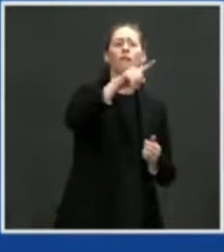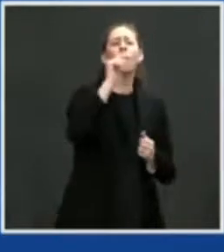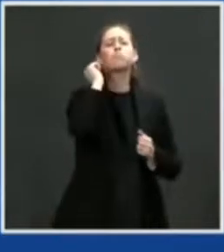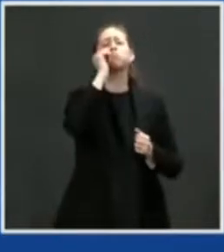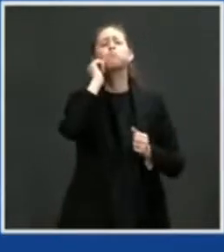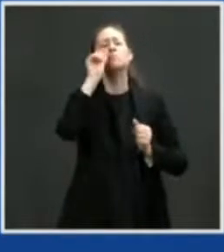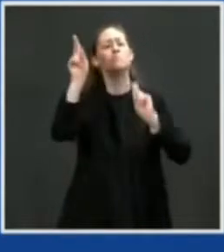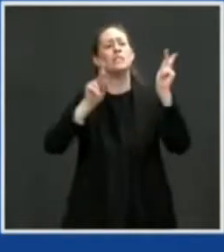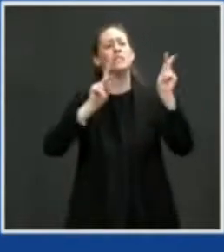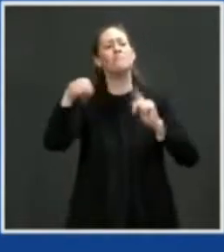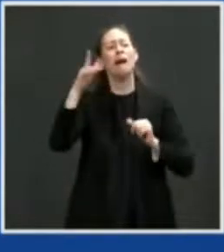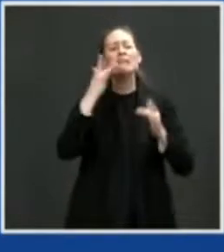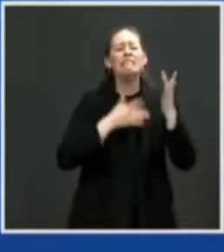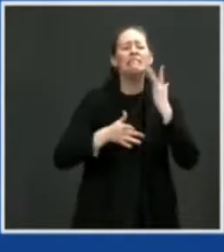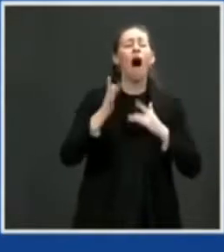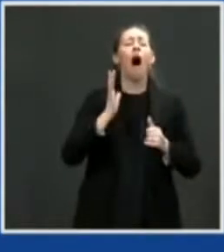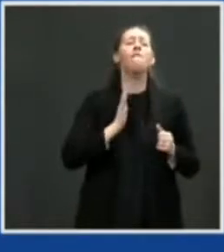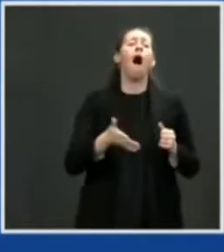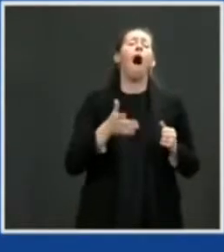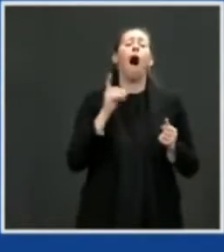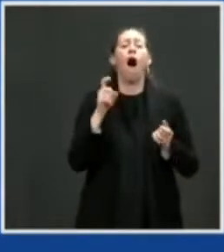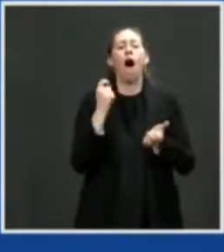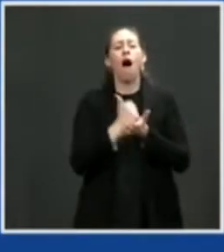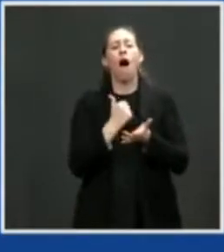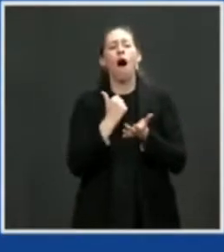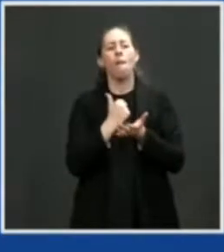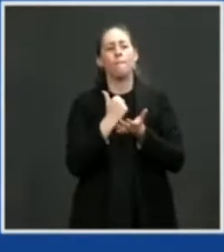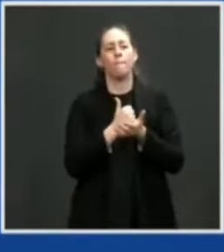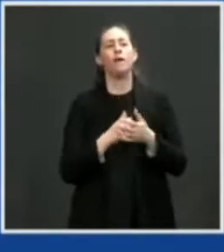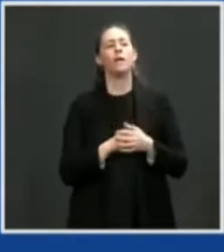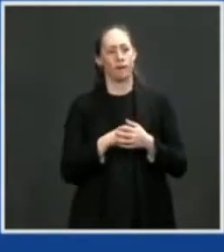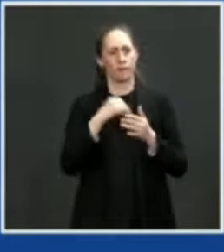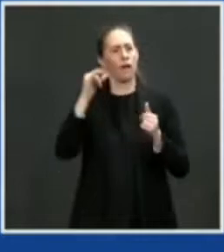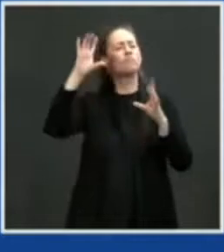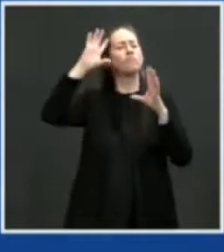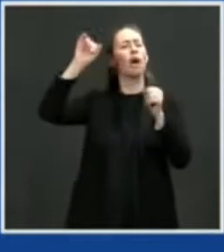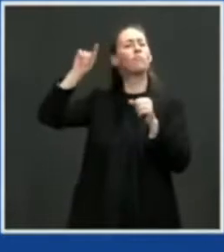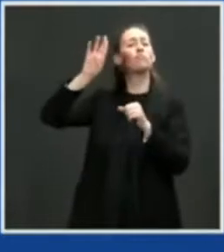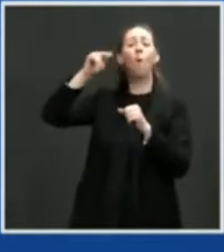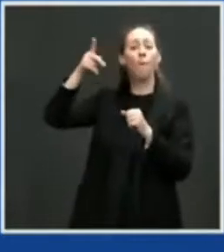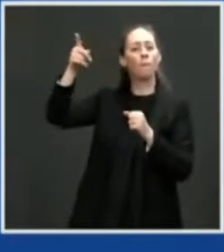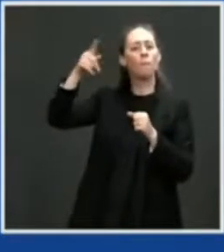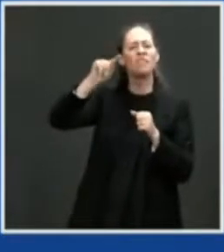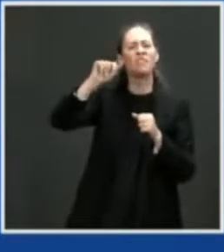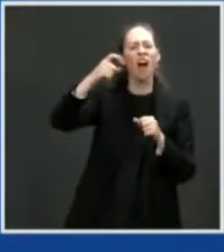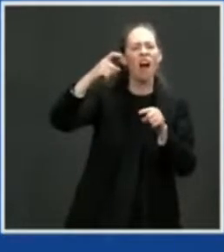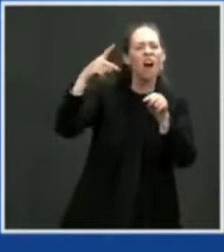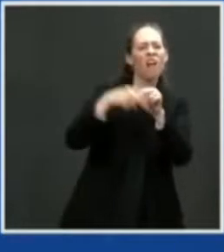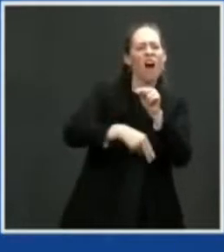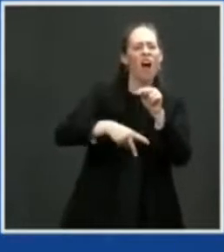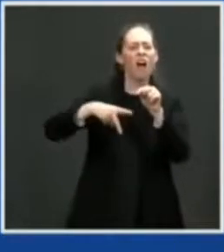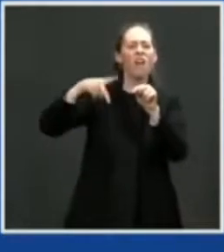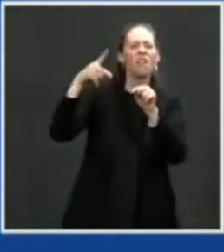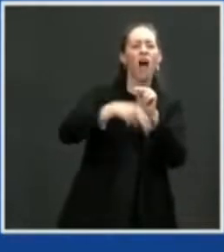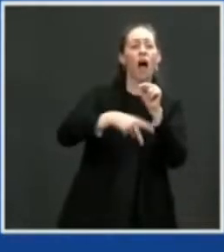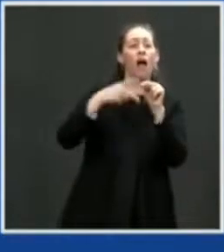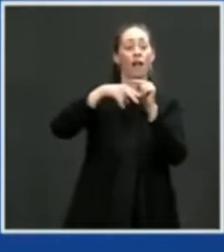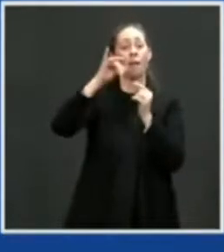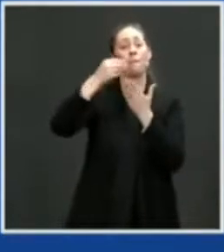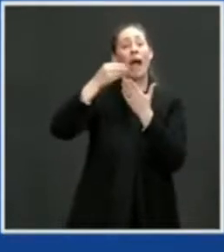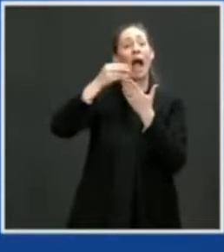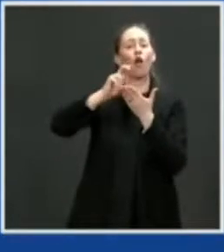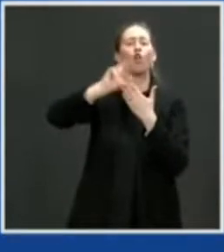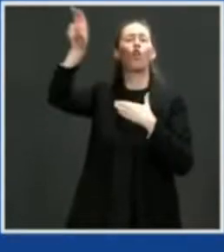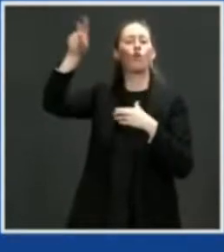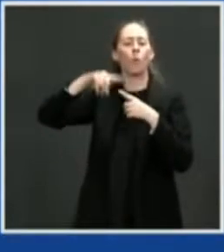$2 trillion Trump tax cut? 83% going to the top 1%? Top Did you 1%. talk about that at all?